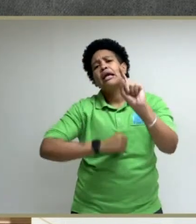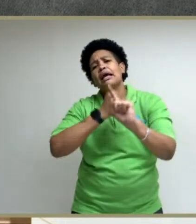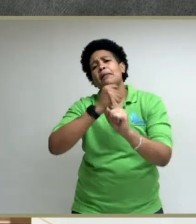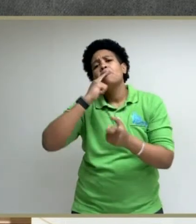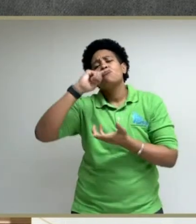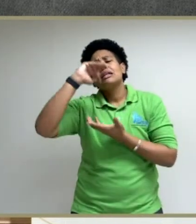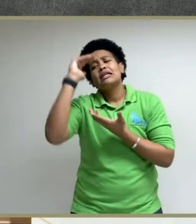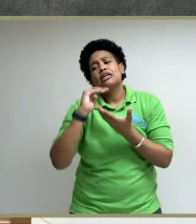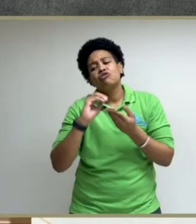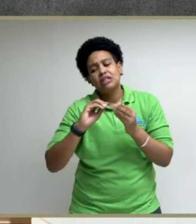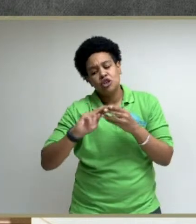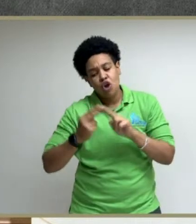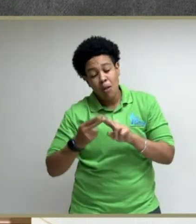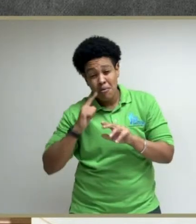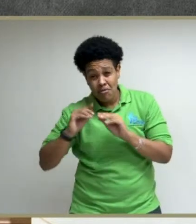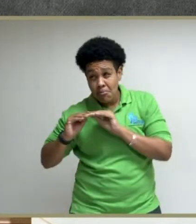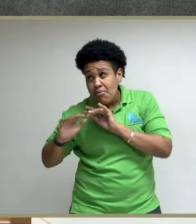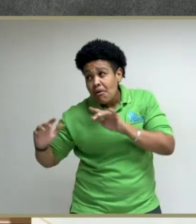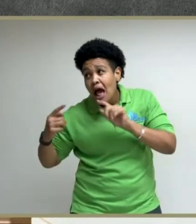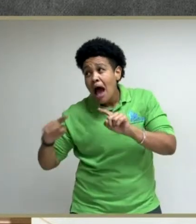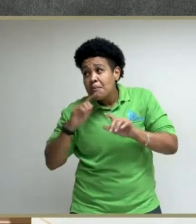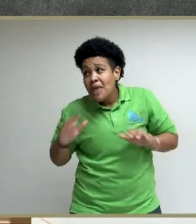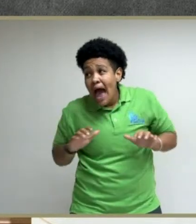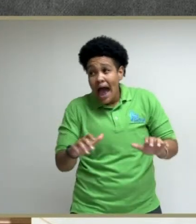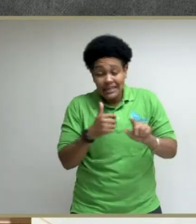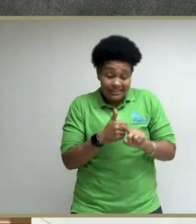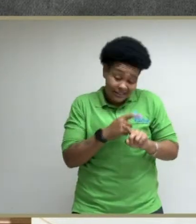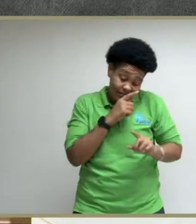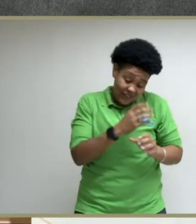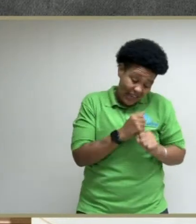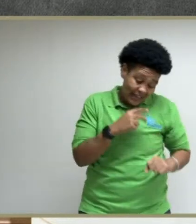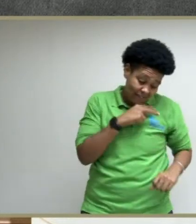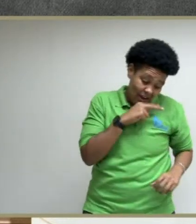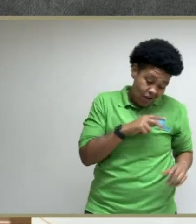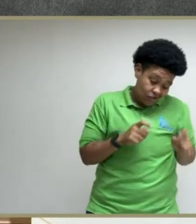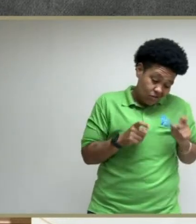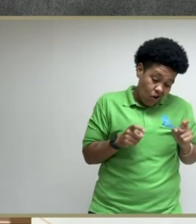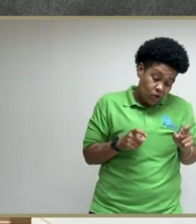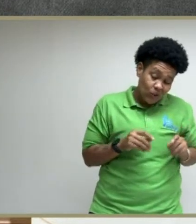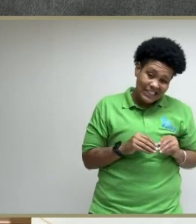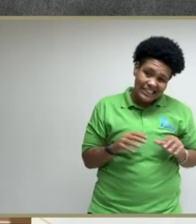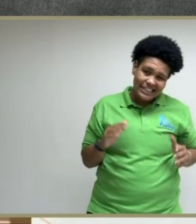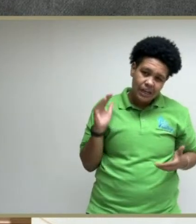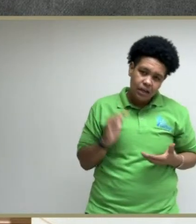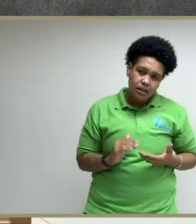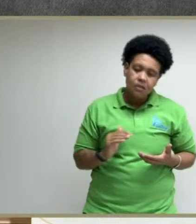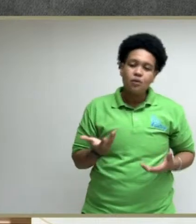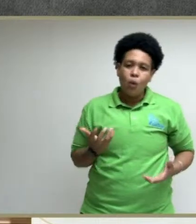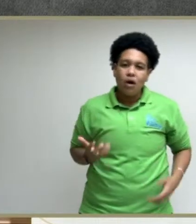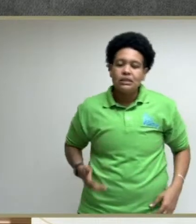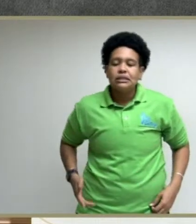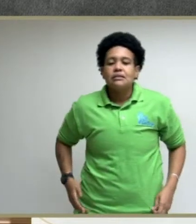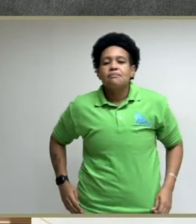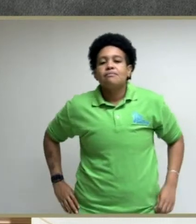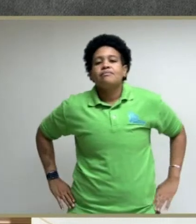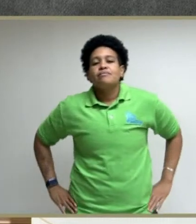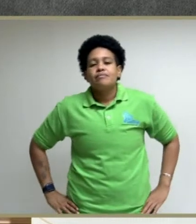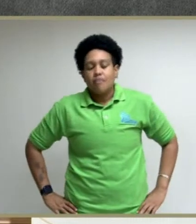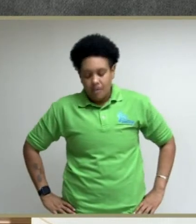decrease in the number of cases and to get the epidemic under control. Next slide. Next